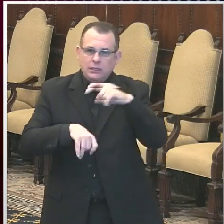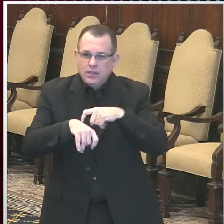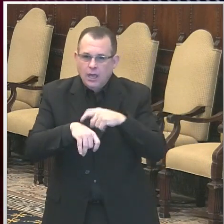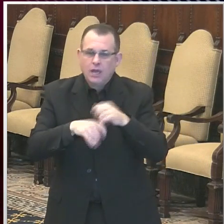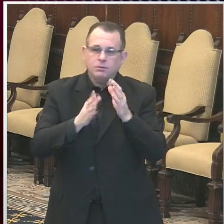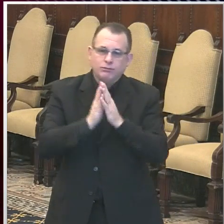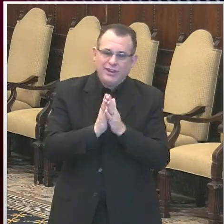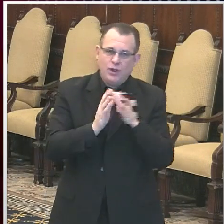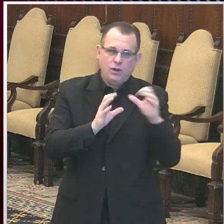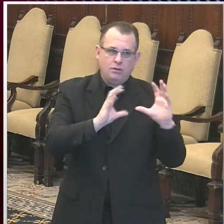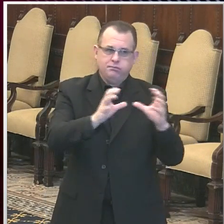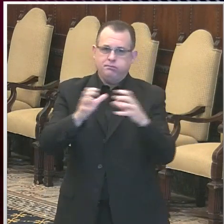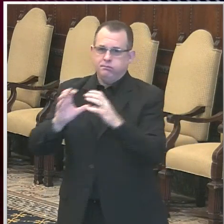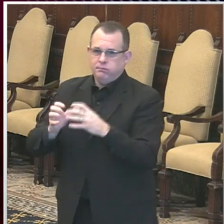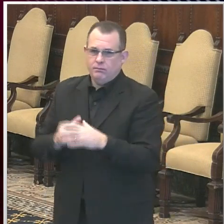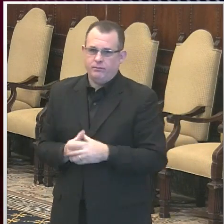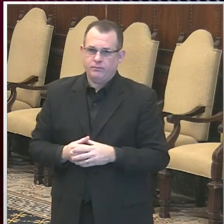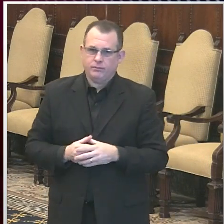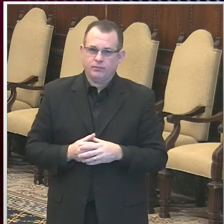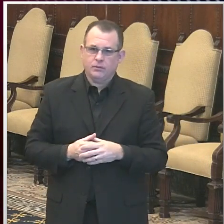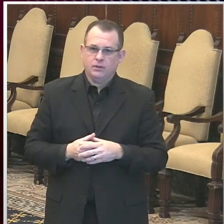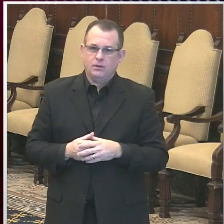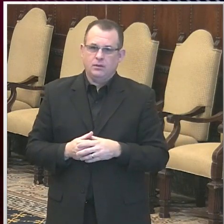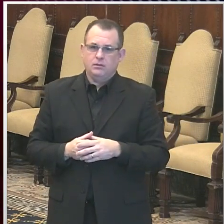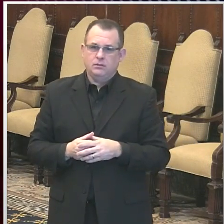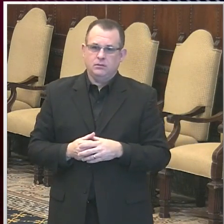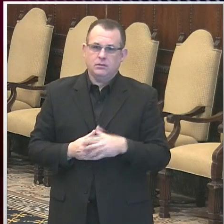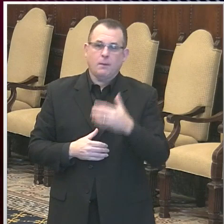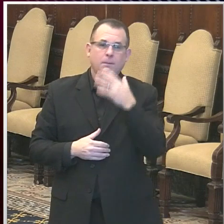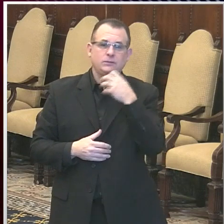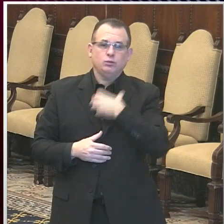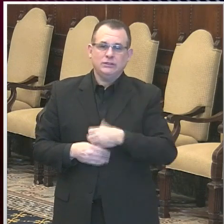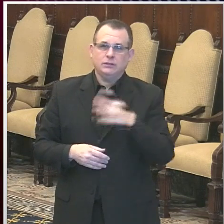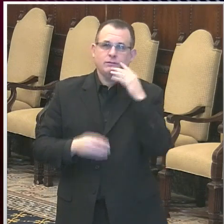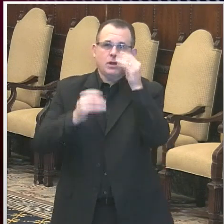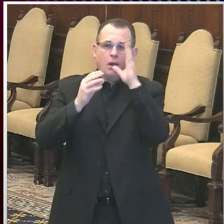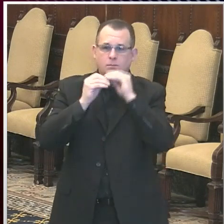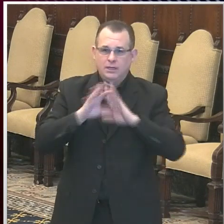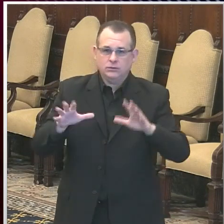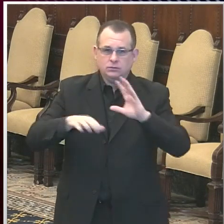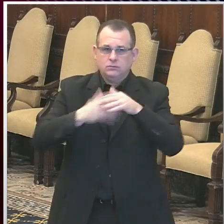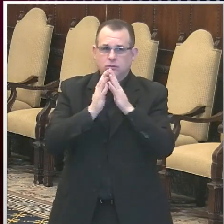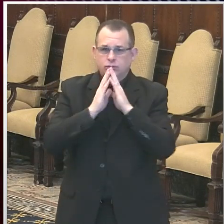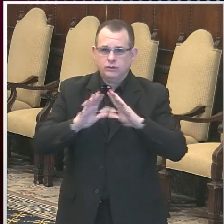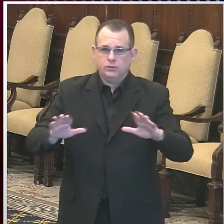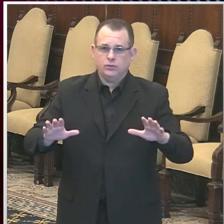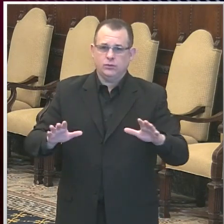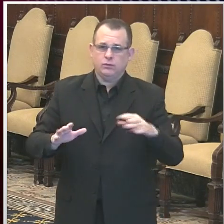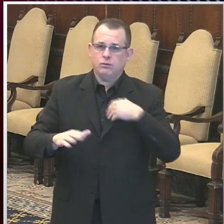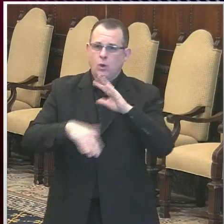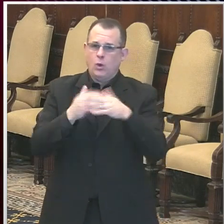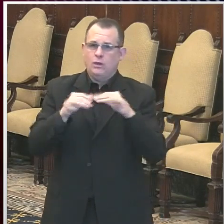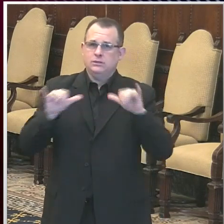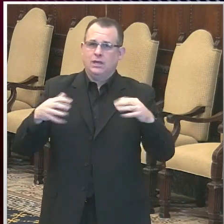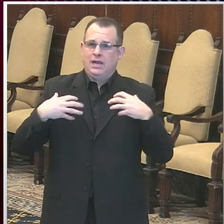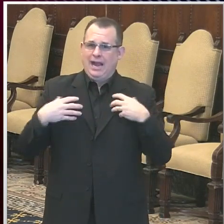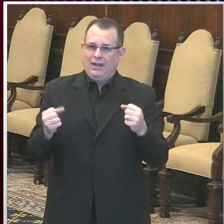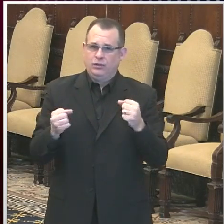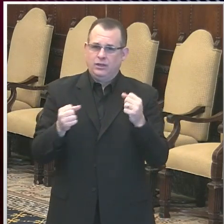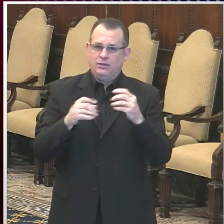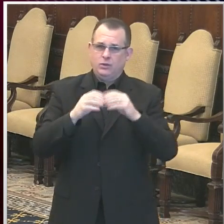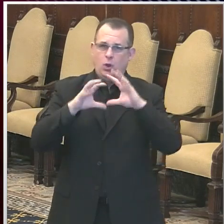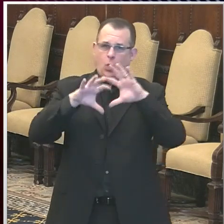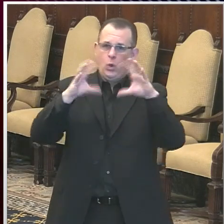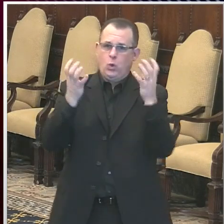Best wishes for a peaceful and blessed month of Ramadan, and may you all be healthy and whole. Thank you. Thank